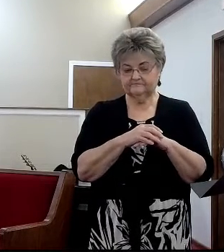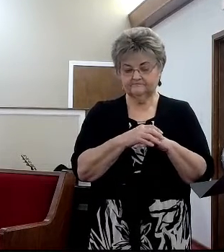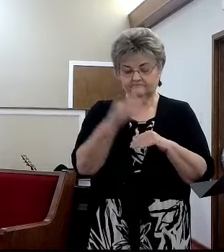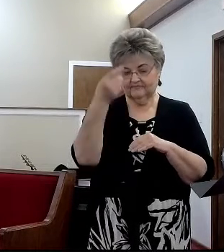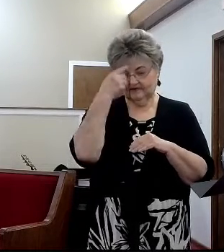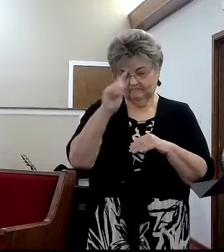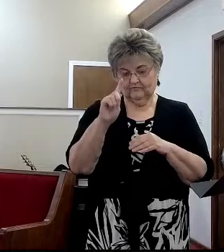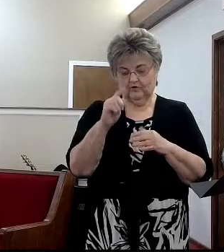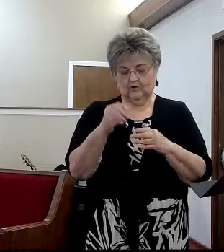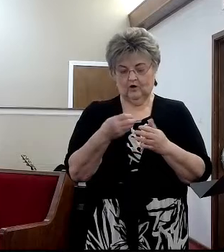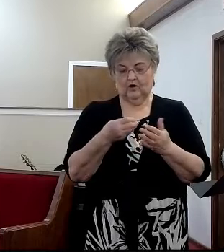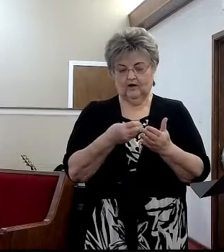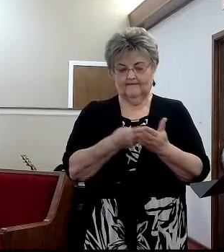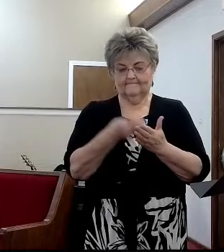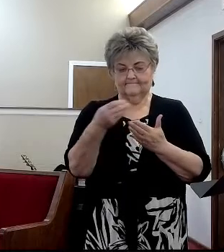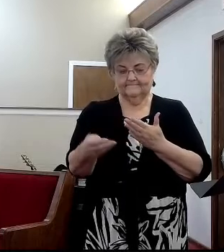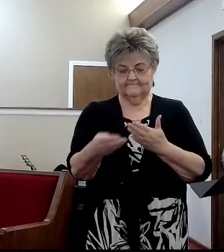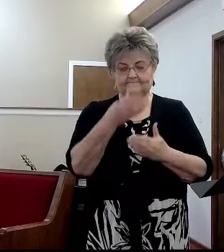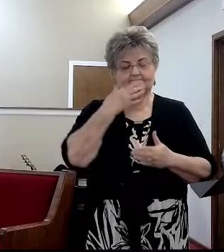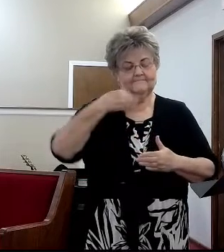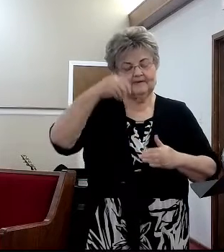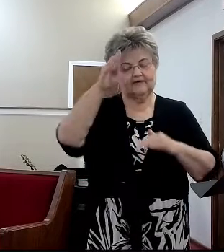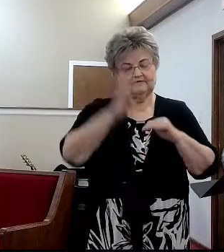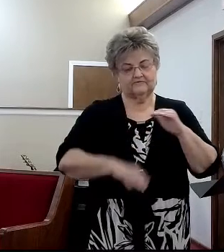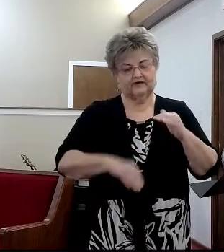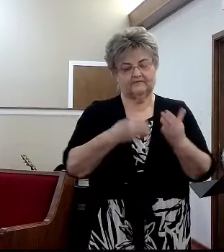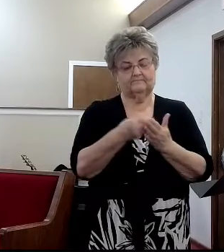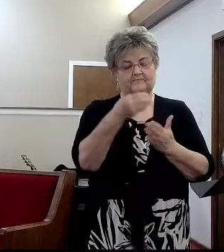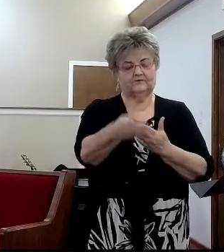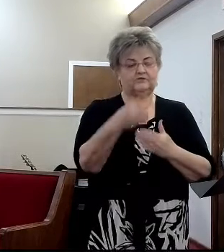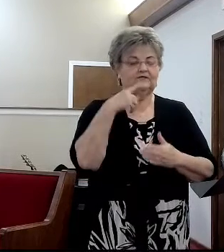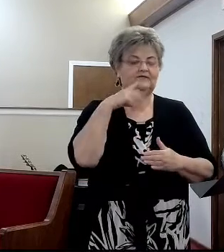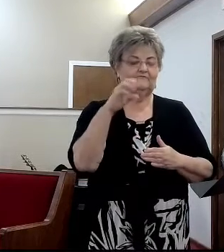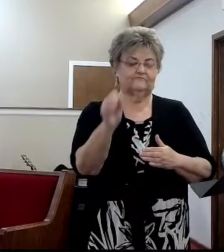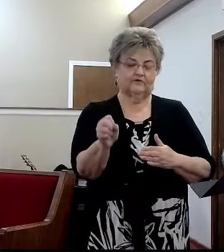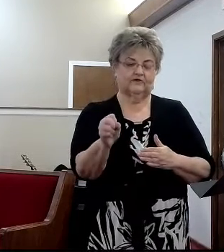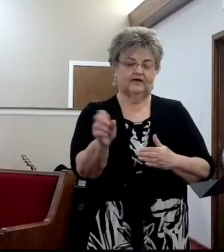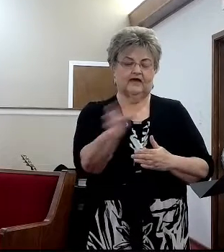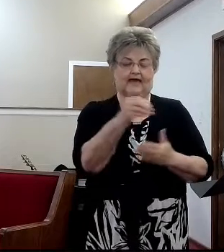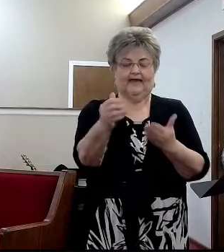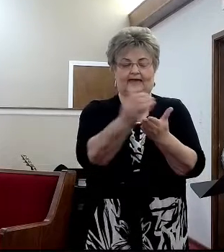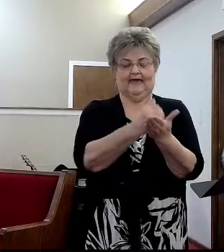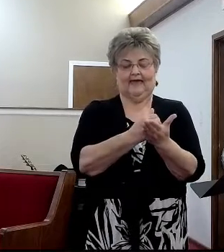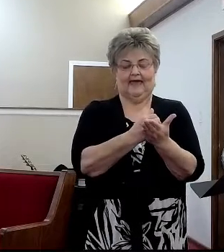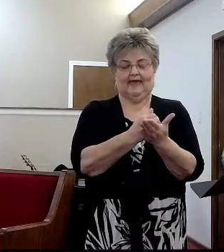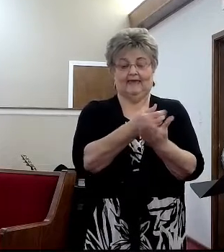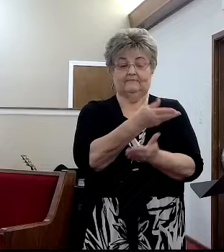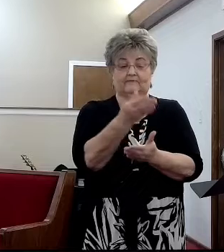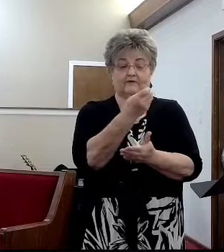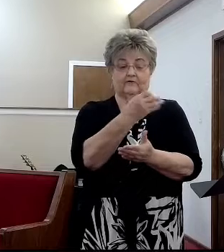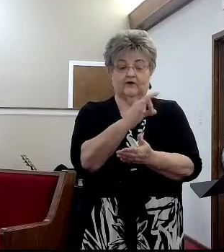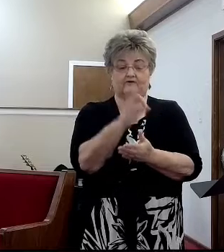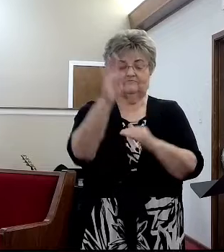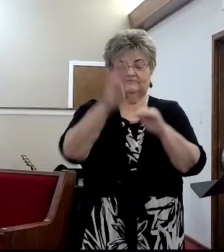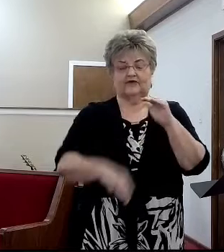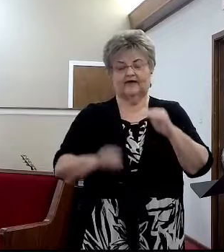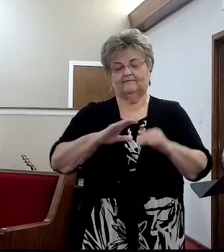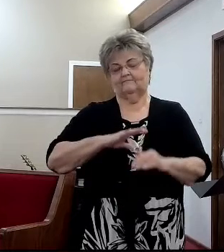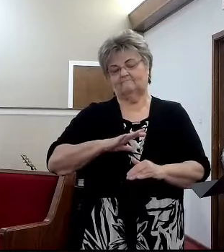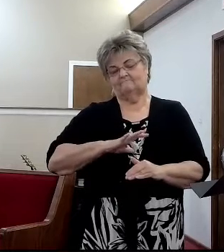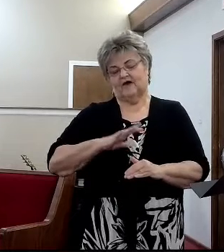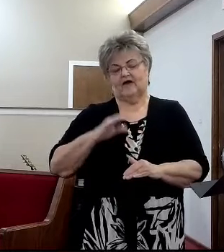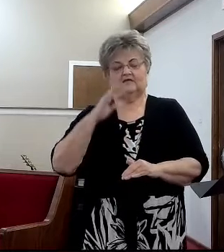"For the merchandise of it is better than the merchandise of silver, and the gain thereof than fine gold. She is